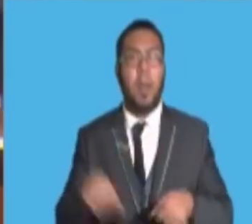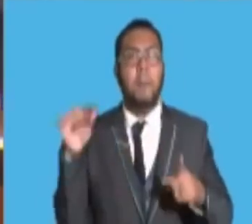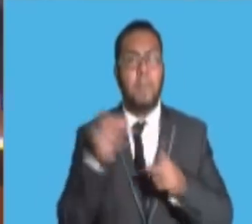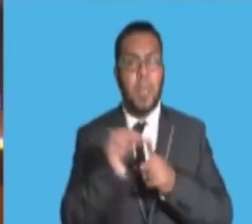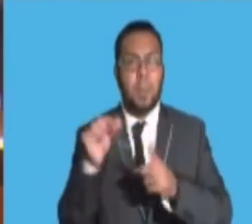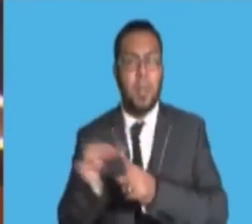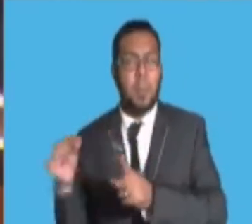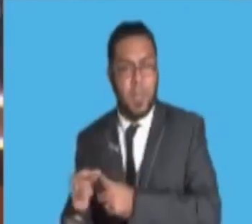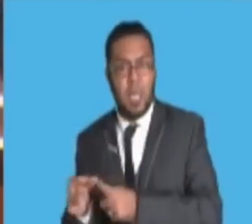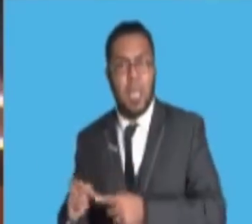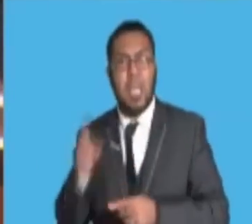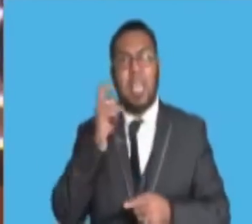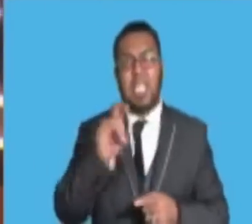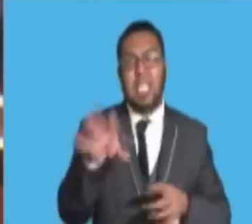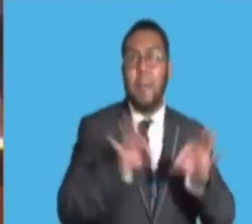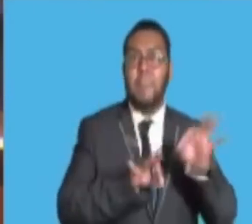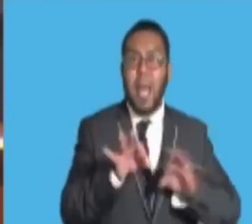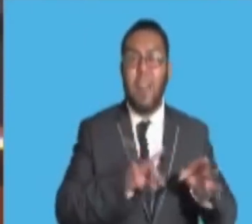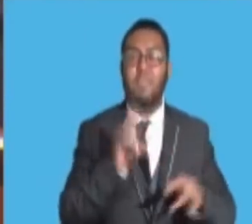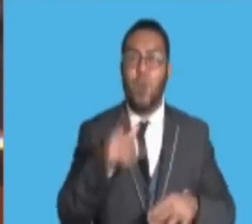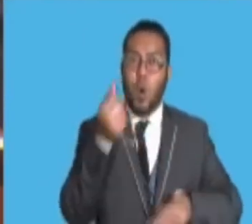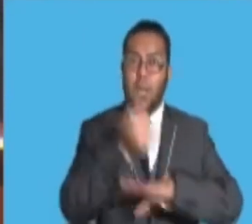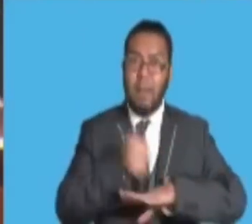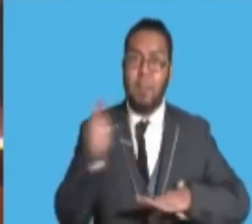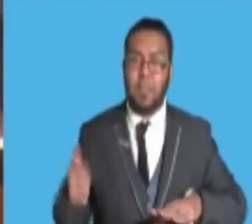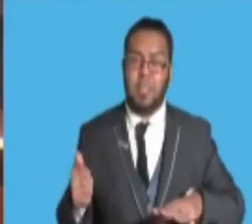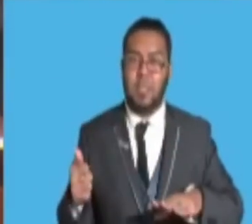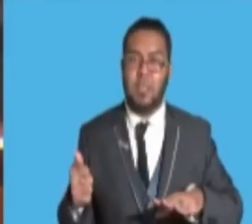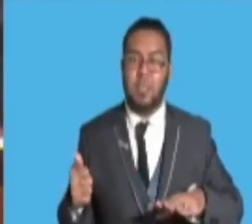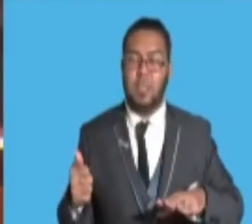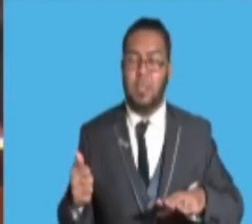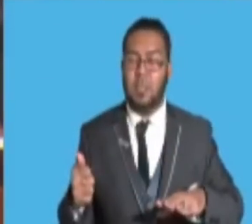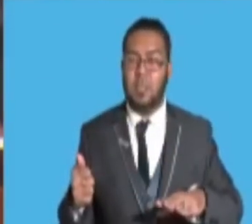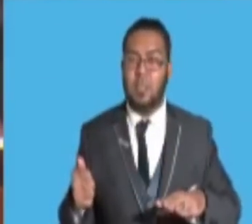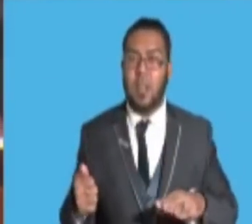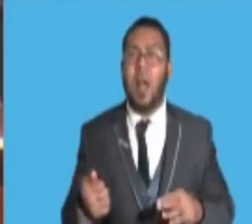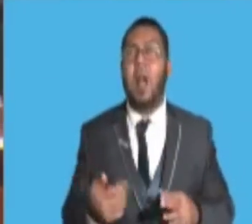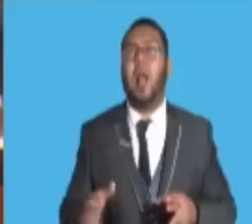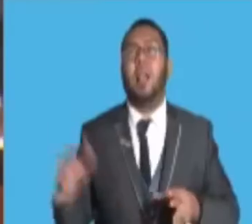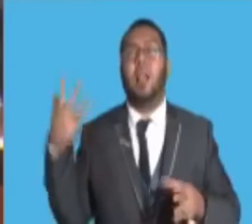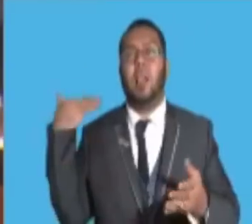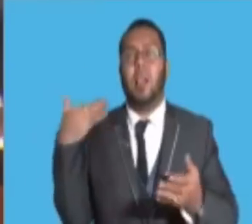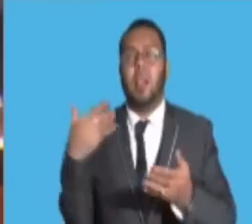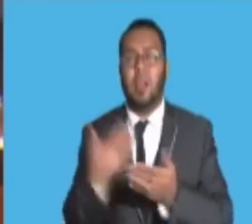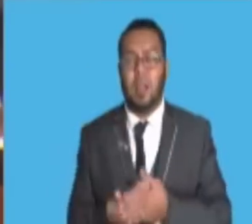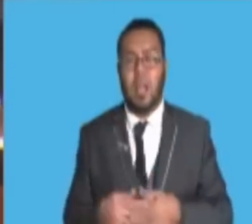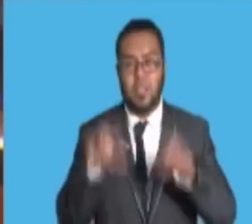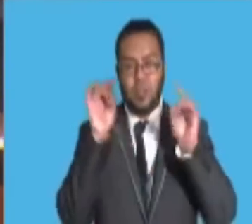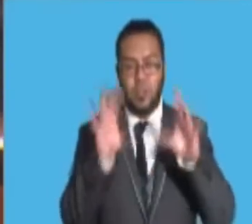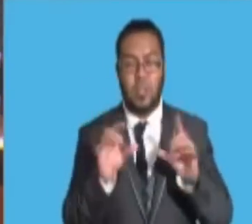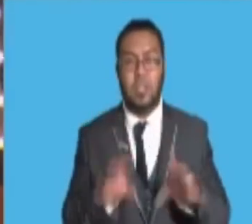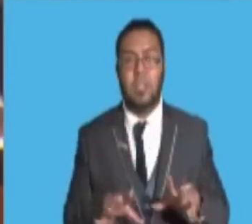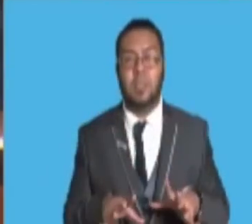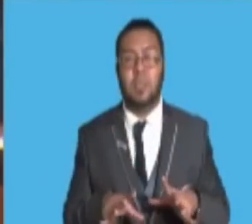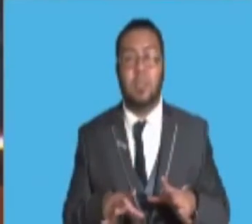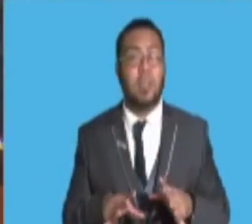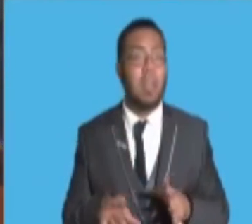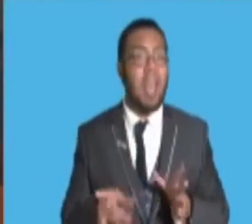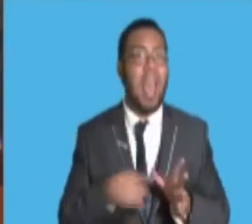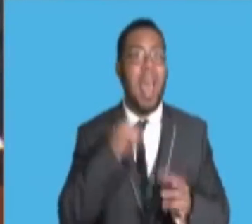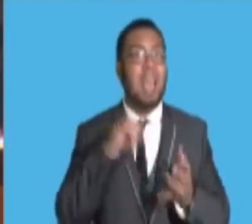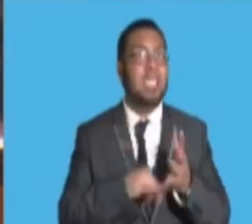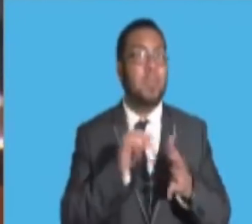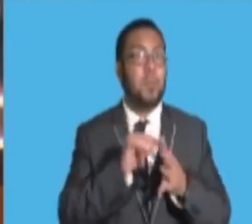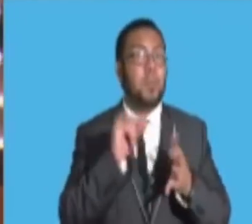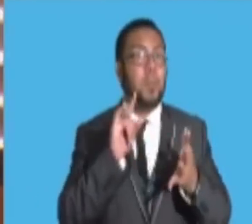partnership is a plan for government that's been planned by government alongside Australia-based Aspen Medical, claiming it as some